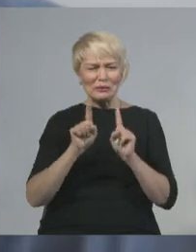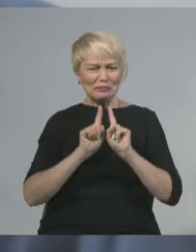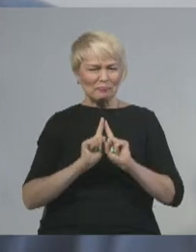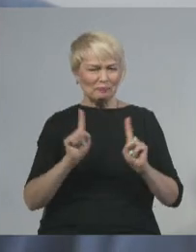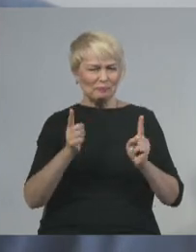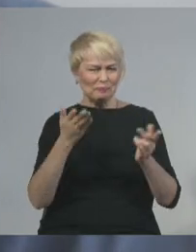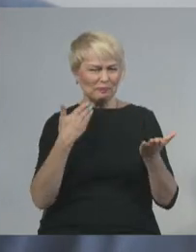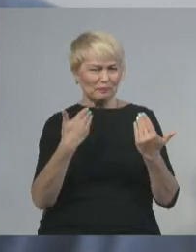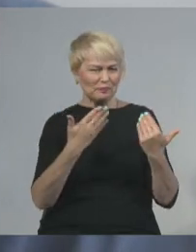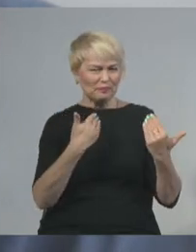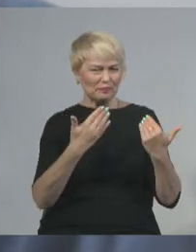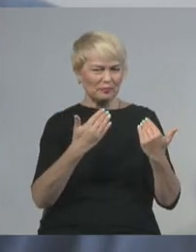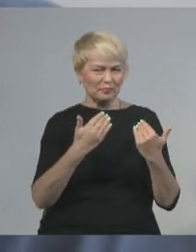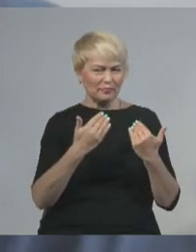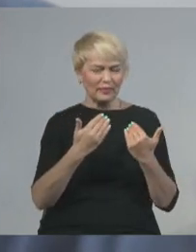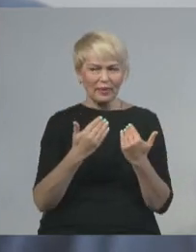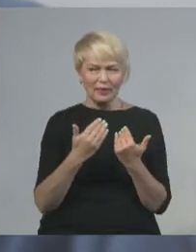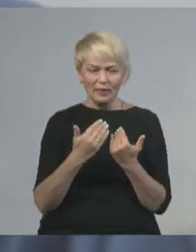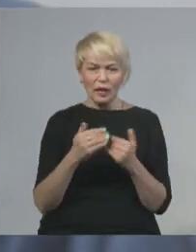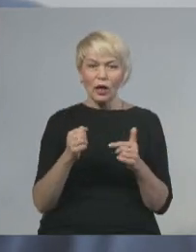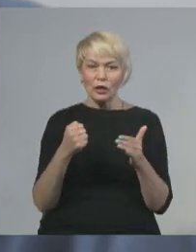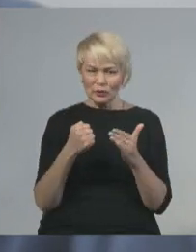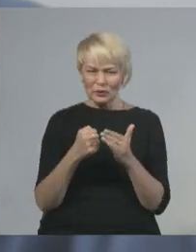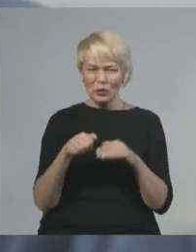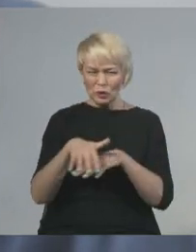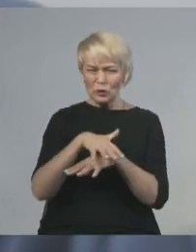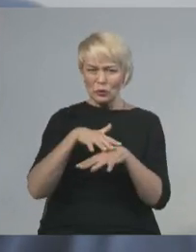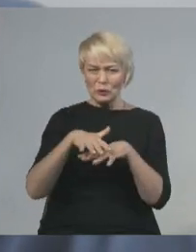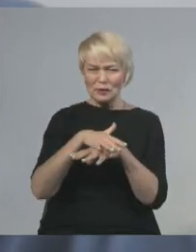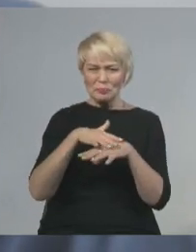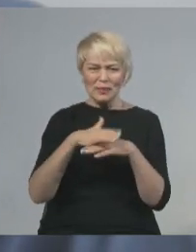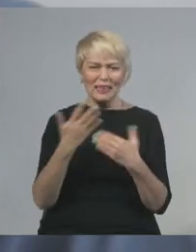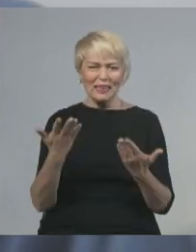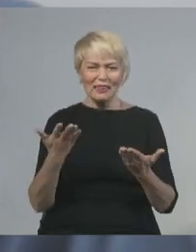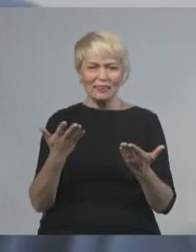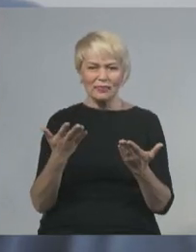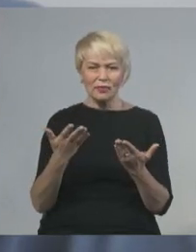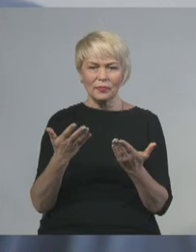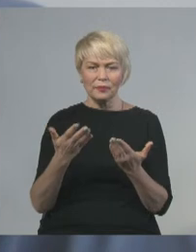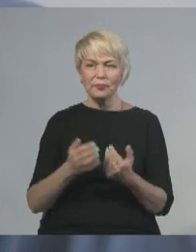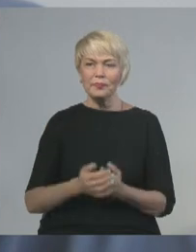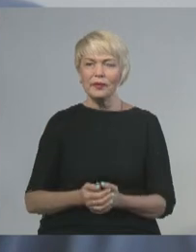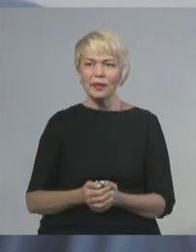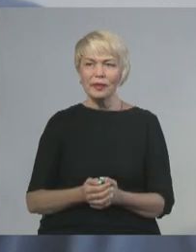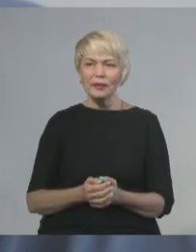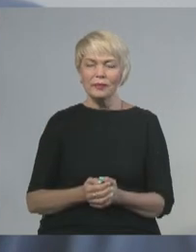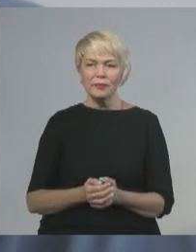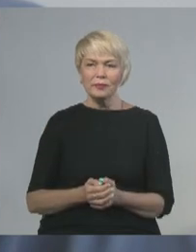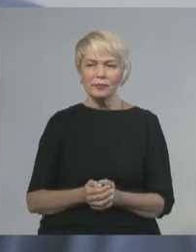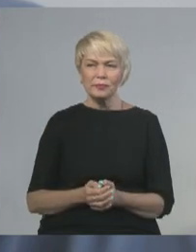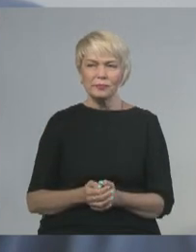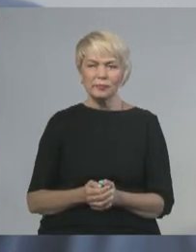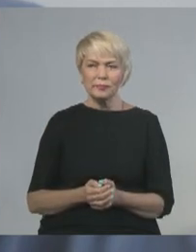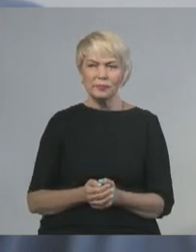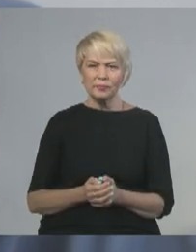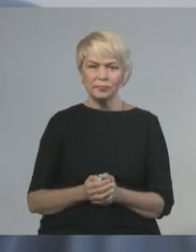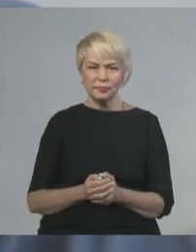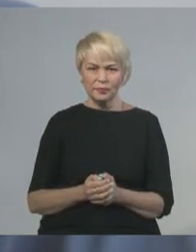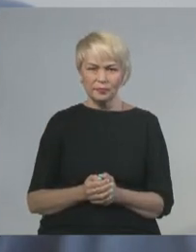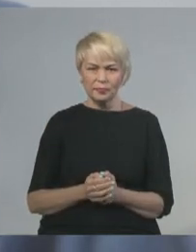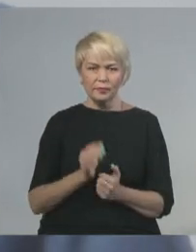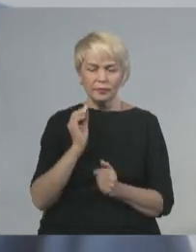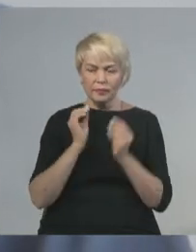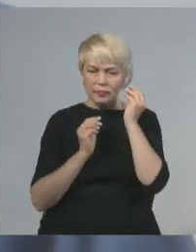uh public broadcast media are under uh is under under pressure quite a lot it it's